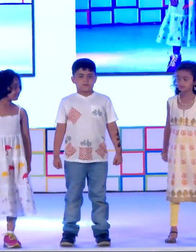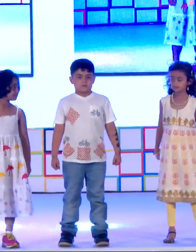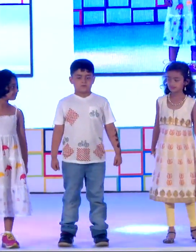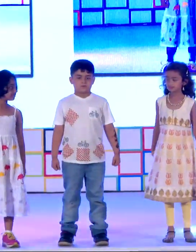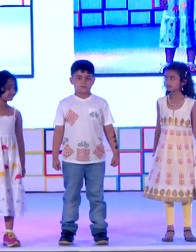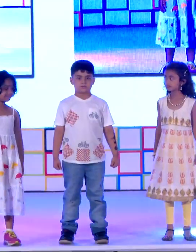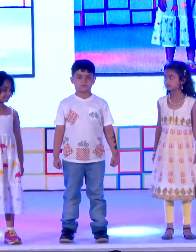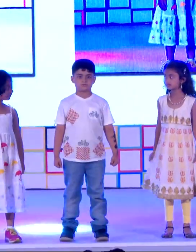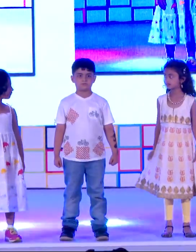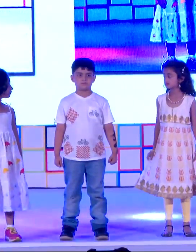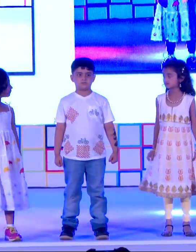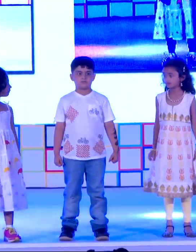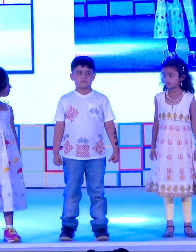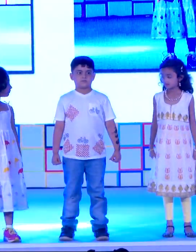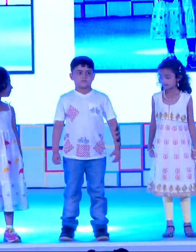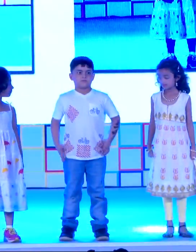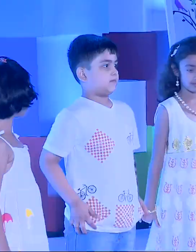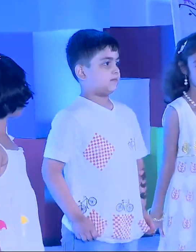Kids, wave your hand.